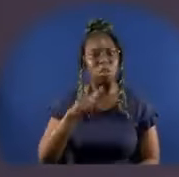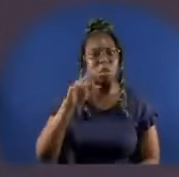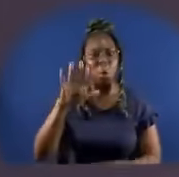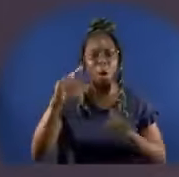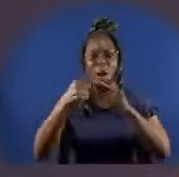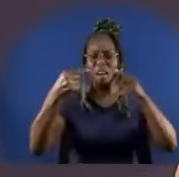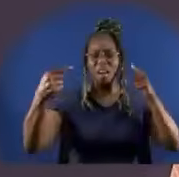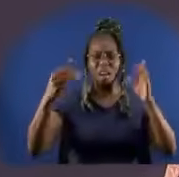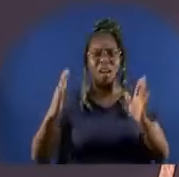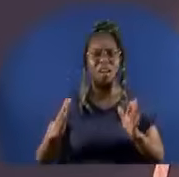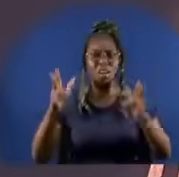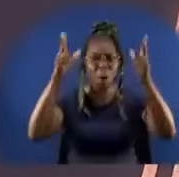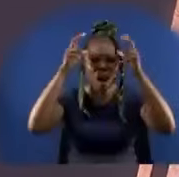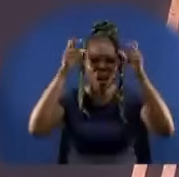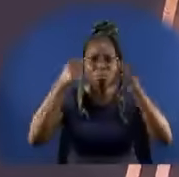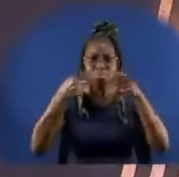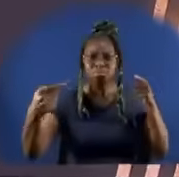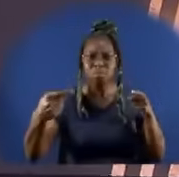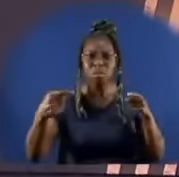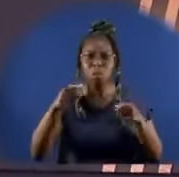enemies?